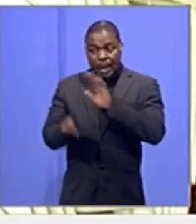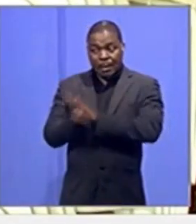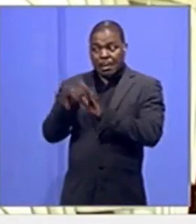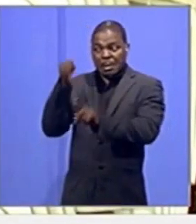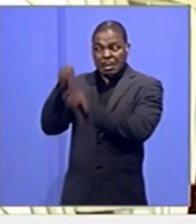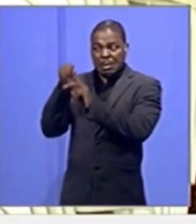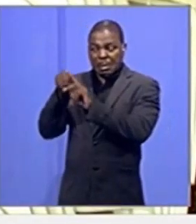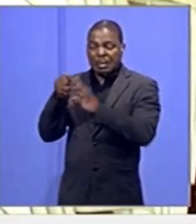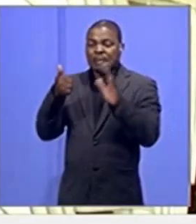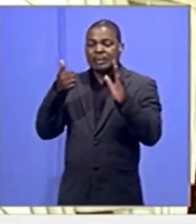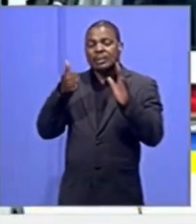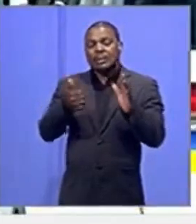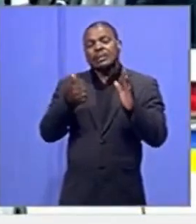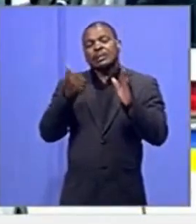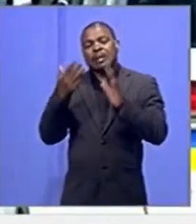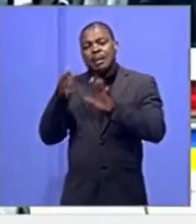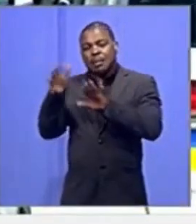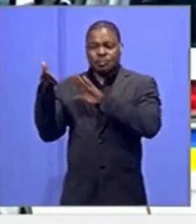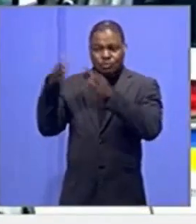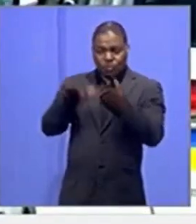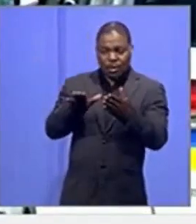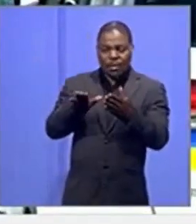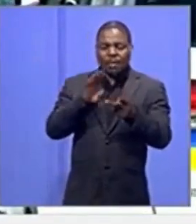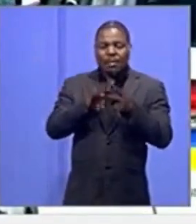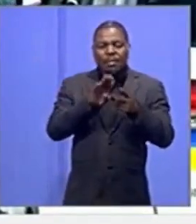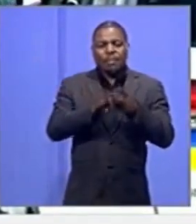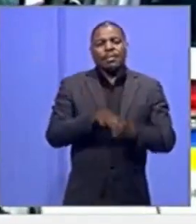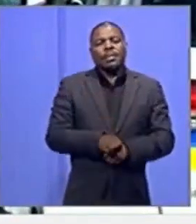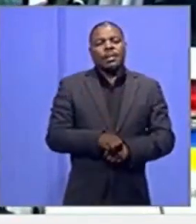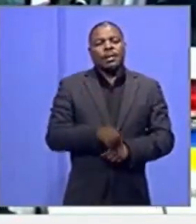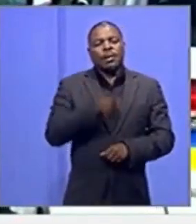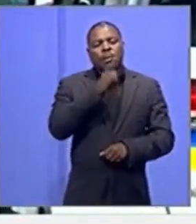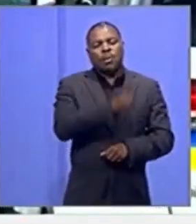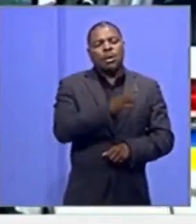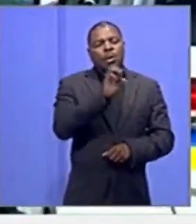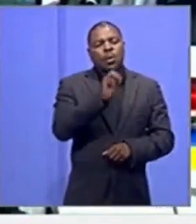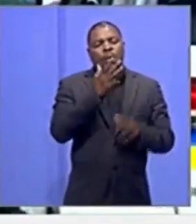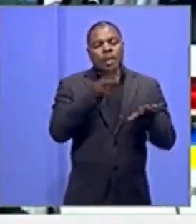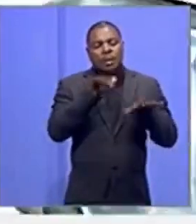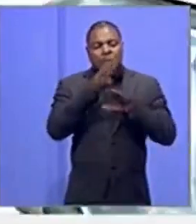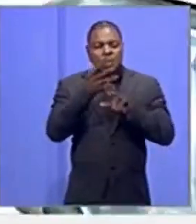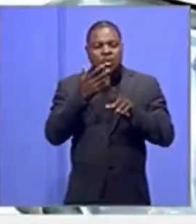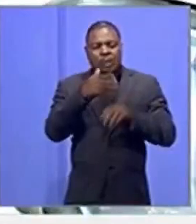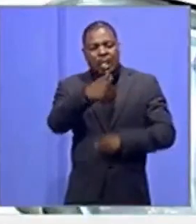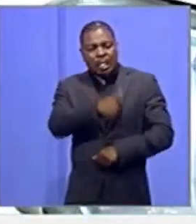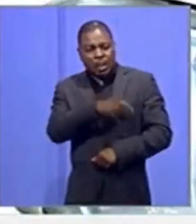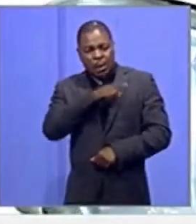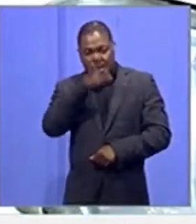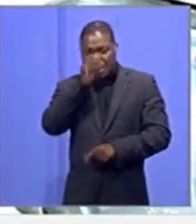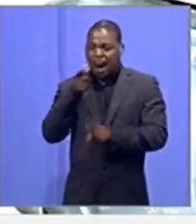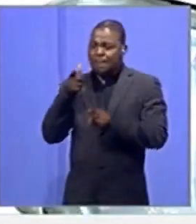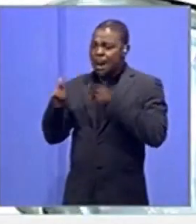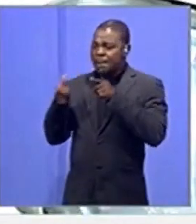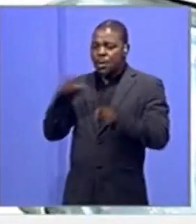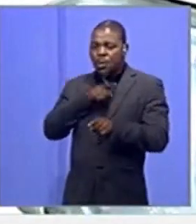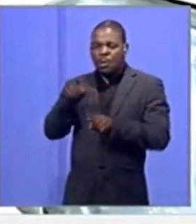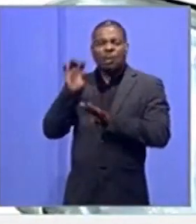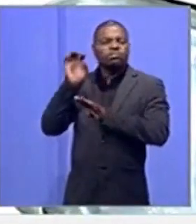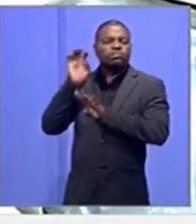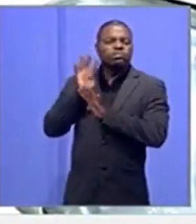ba le 69 ba bolailwe mme ba le 180 ba gobetse fa mapodisi a na ba thuntsha mo mogwantong o edileng kgatlhanong le melao ya